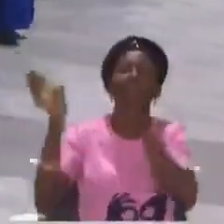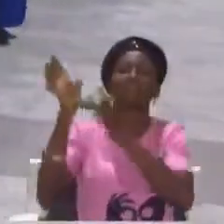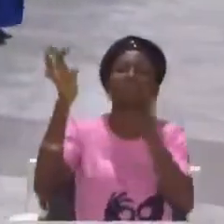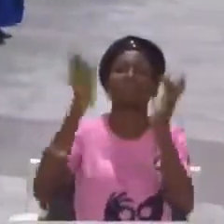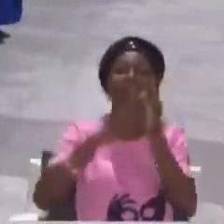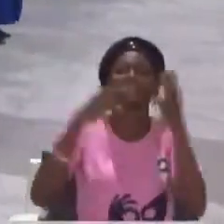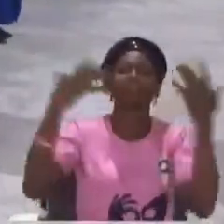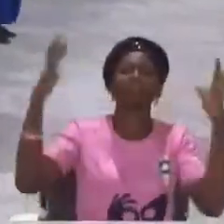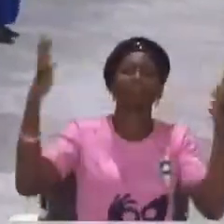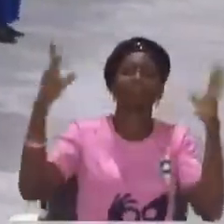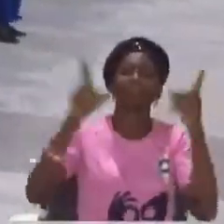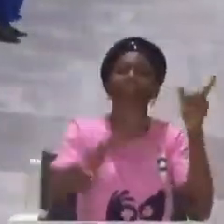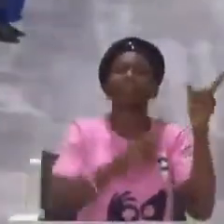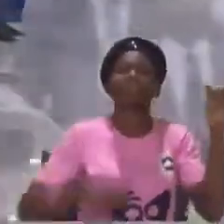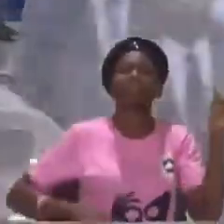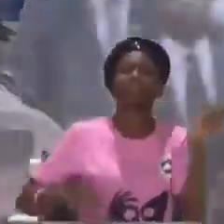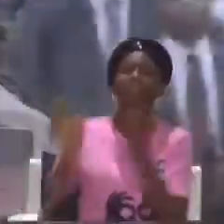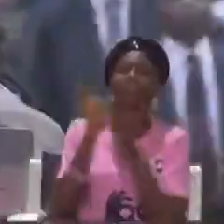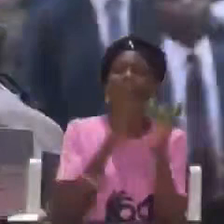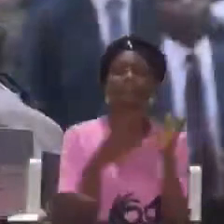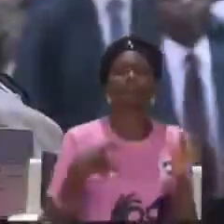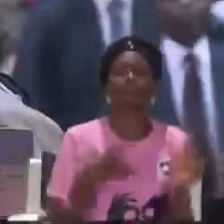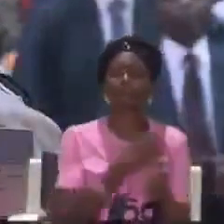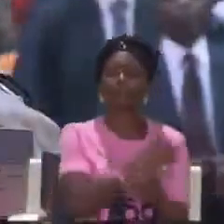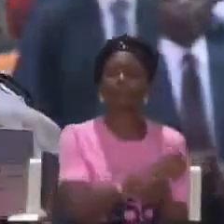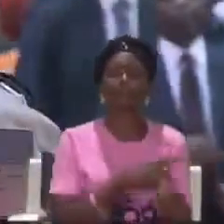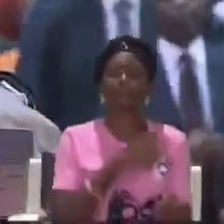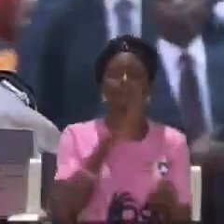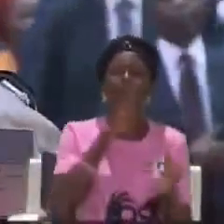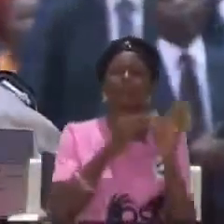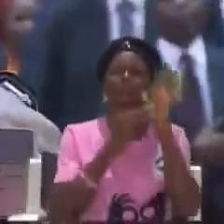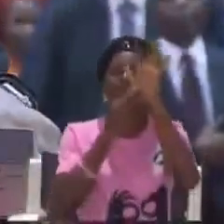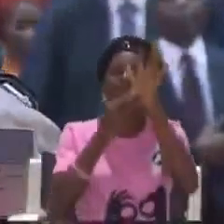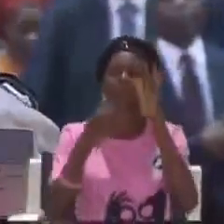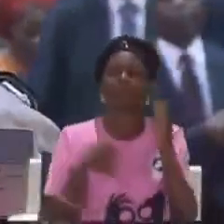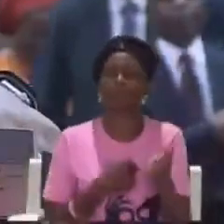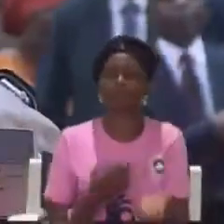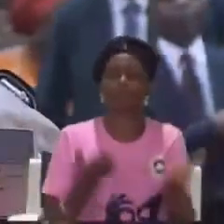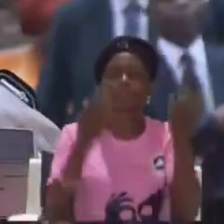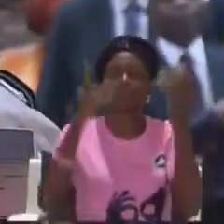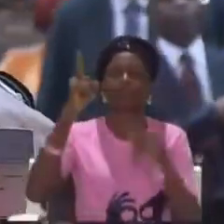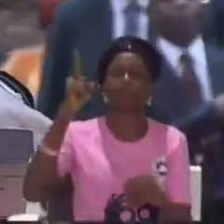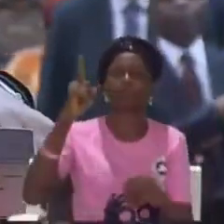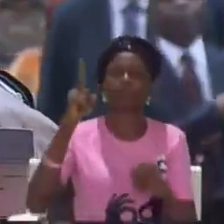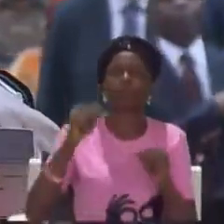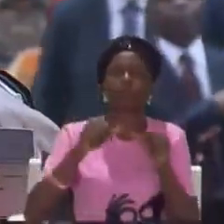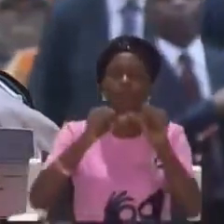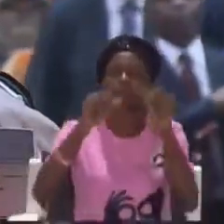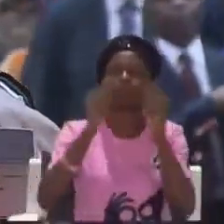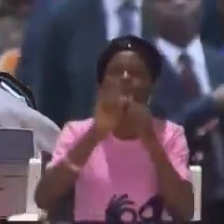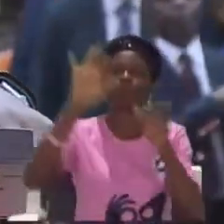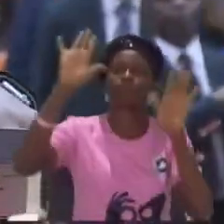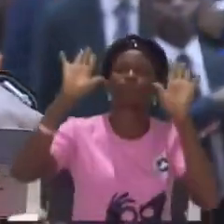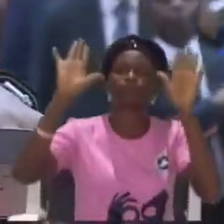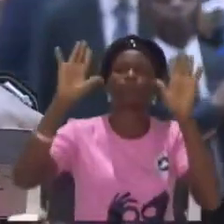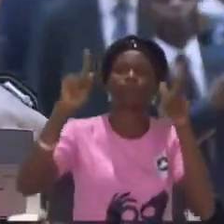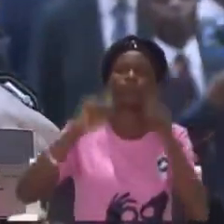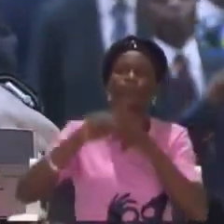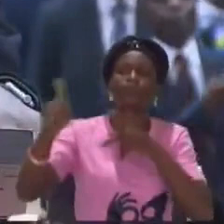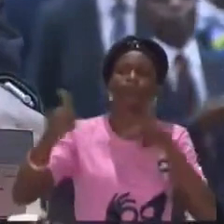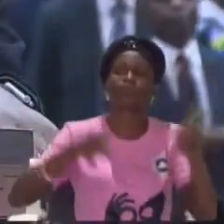Lord Jesus, we appreciate you, we magnify you, and we exalt you. Continue with your wonders to